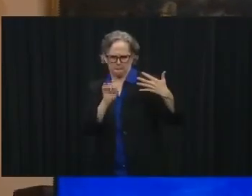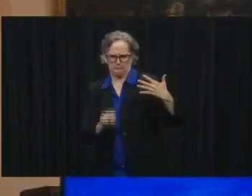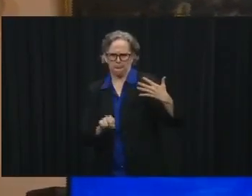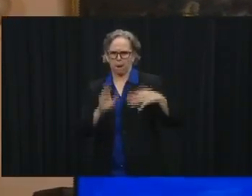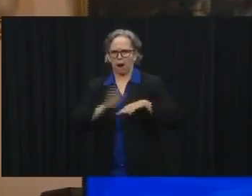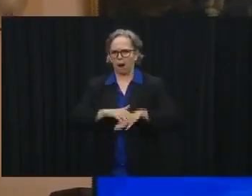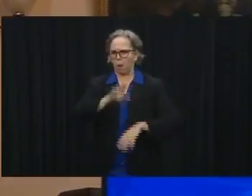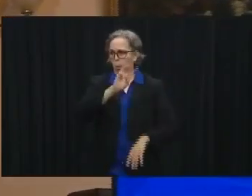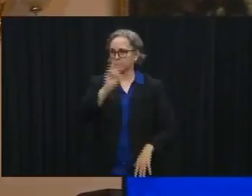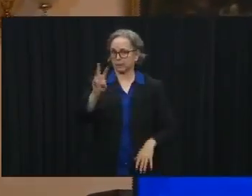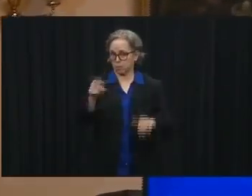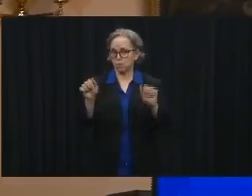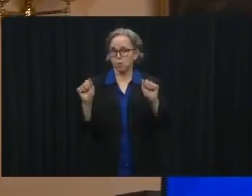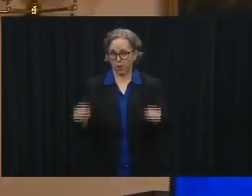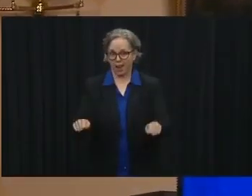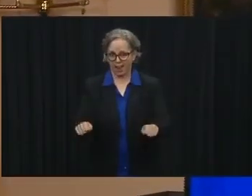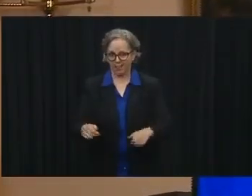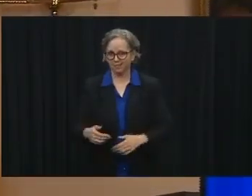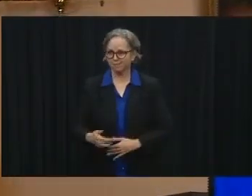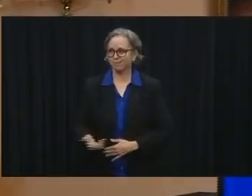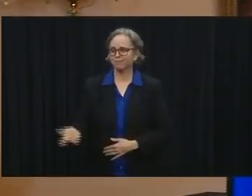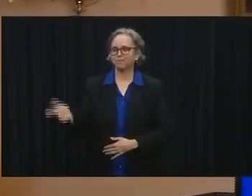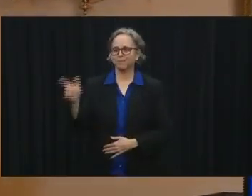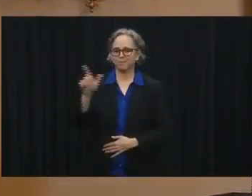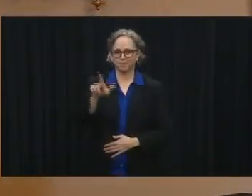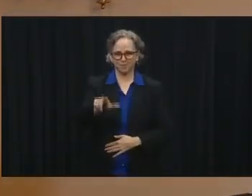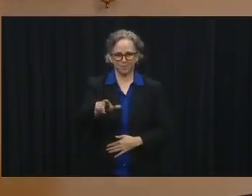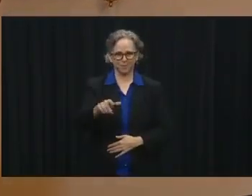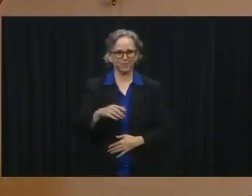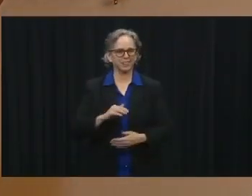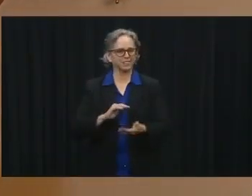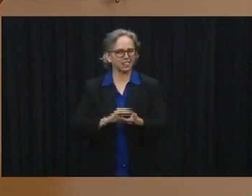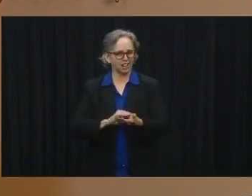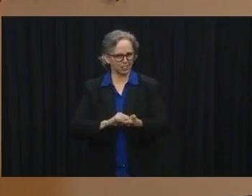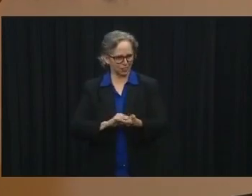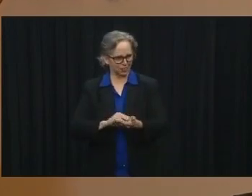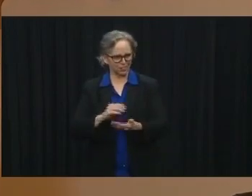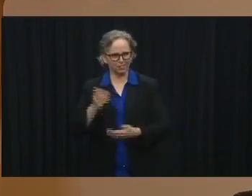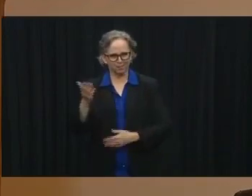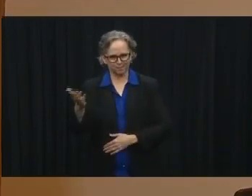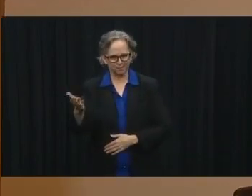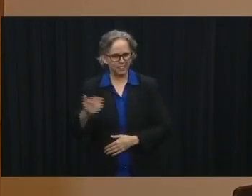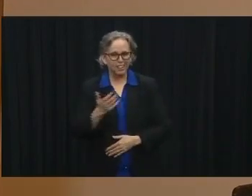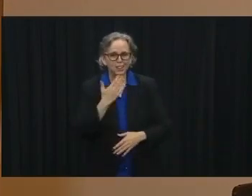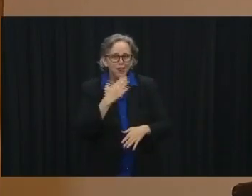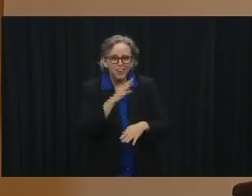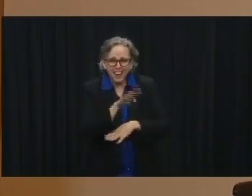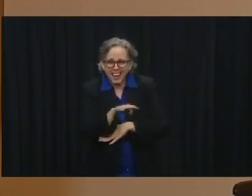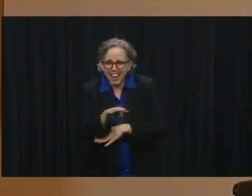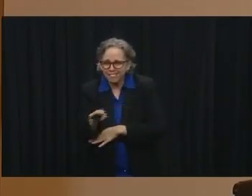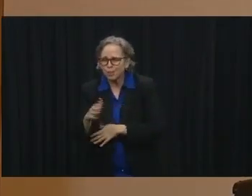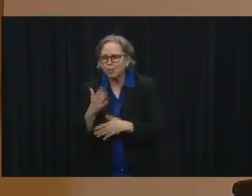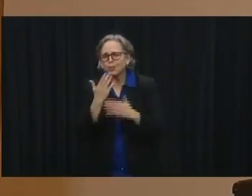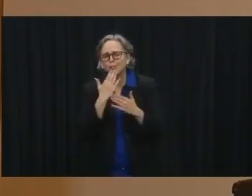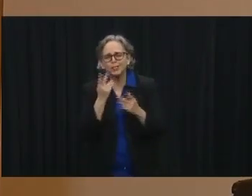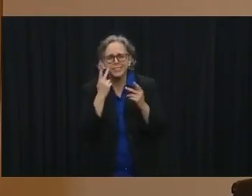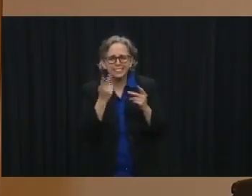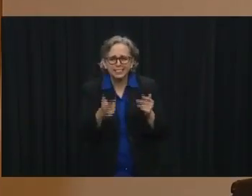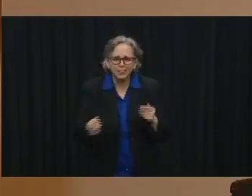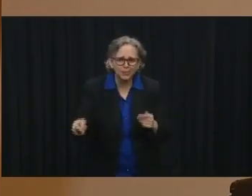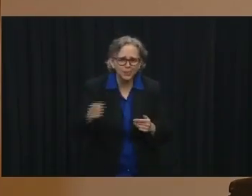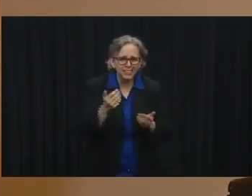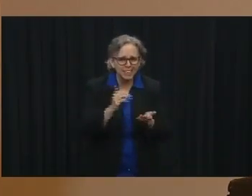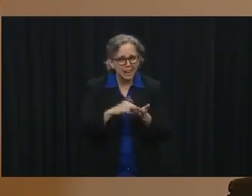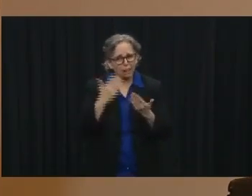Well, good afternoon, everyone. It's good to see you again. I don't know about you, but this time of day,